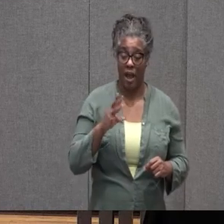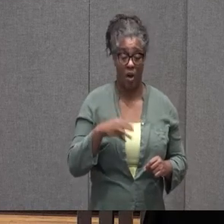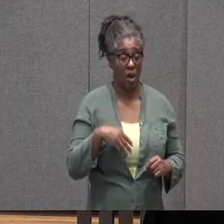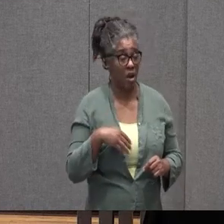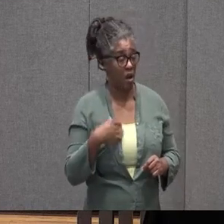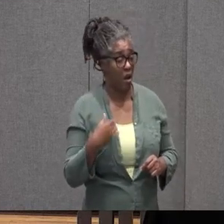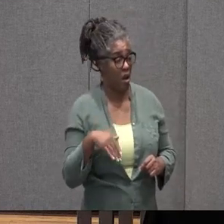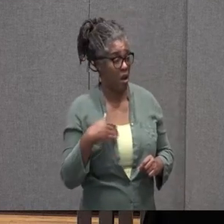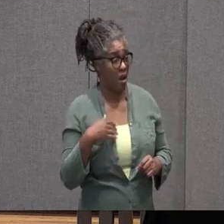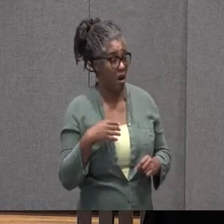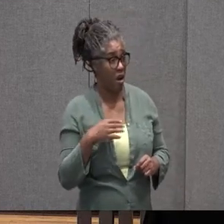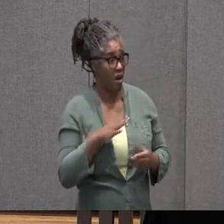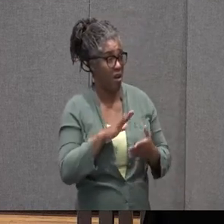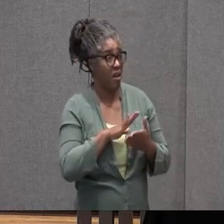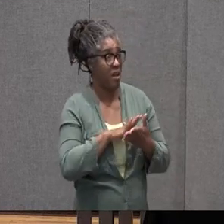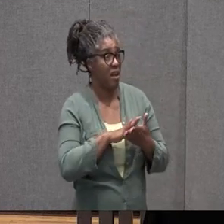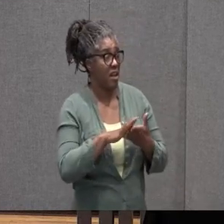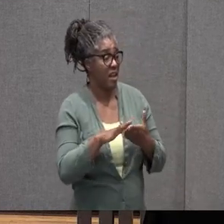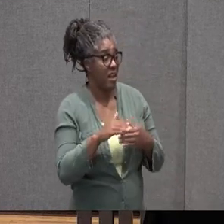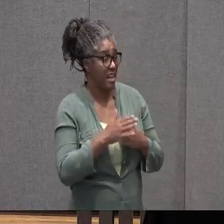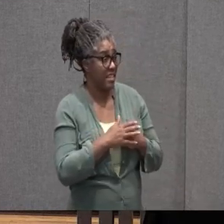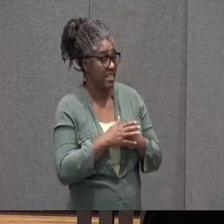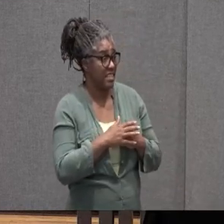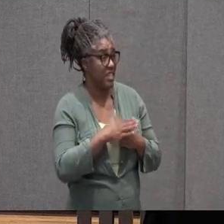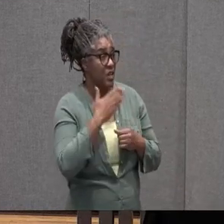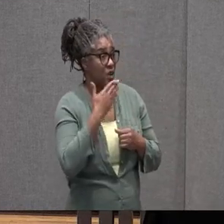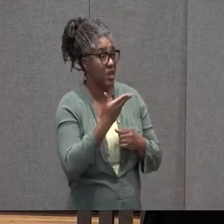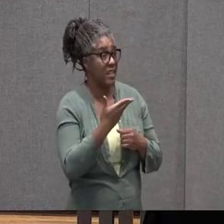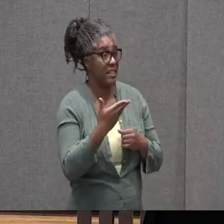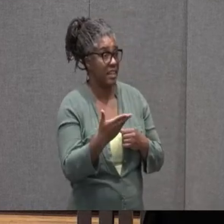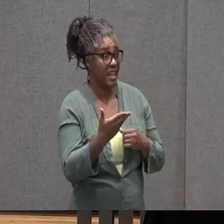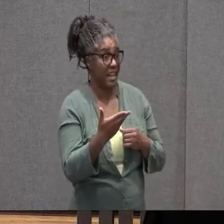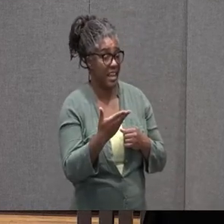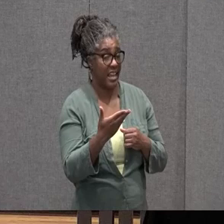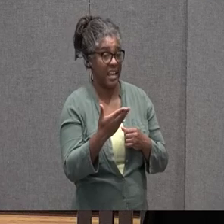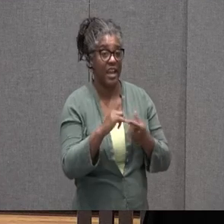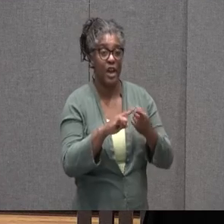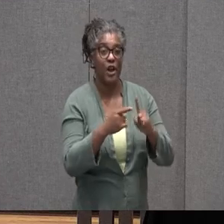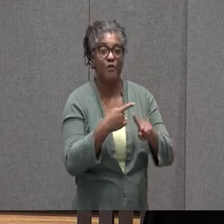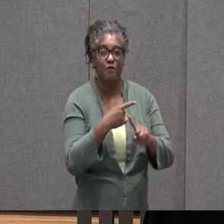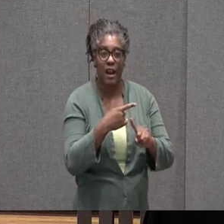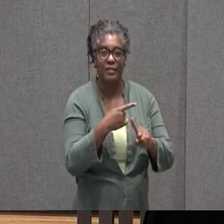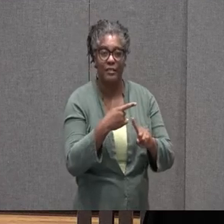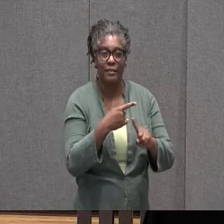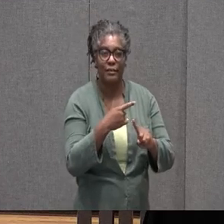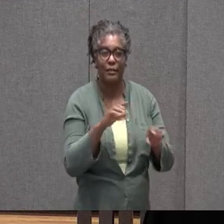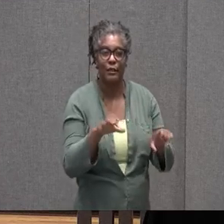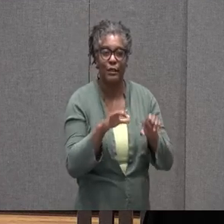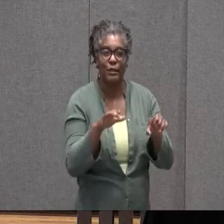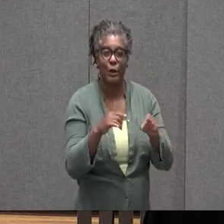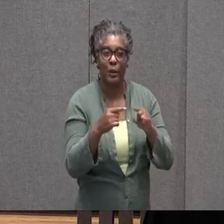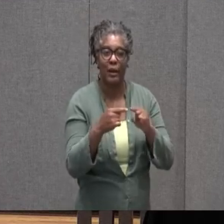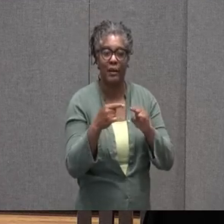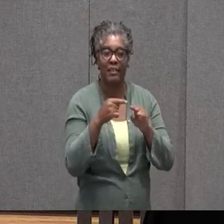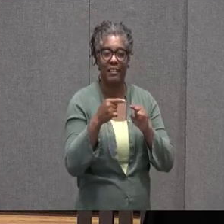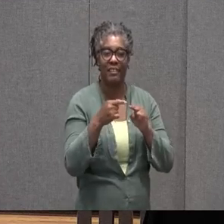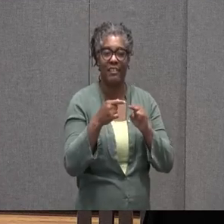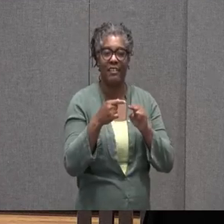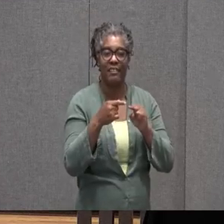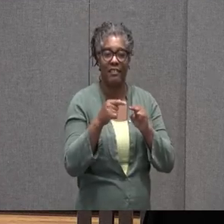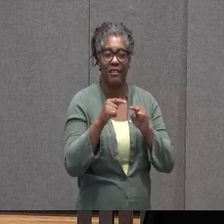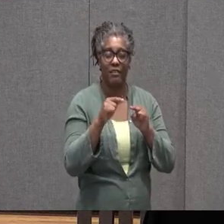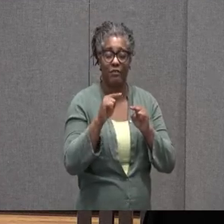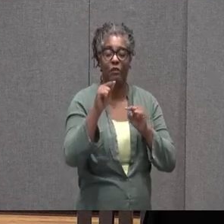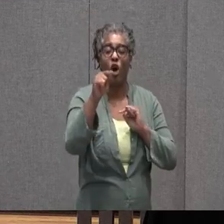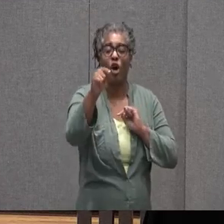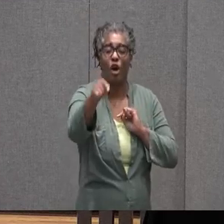a great thing to do is have friends do this virtually, maybe over Zoom. Oh, that would be cool. And even measure